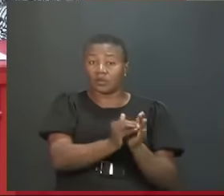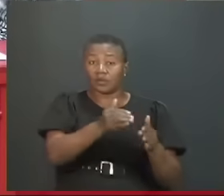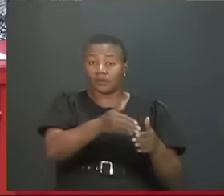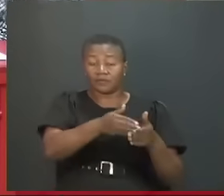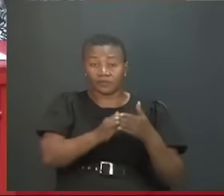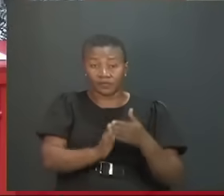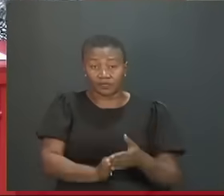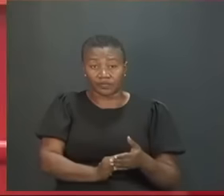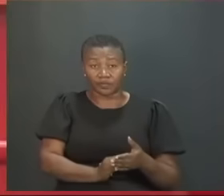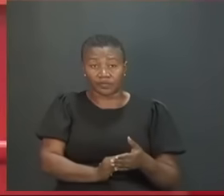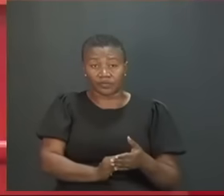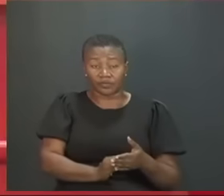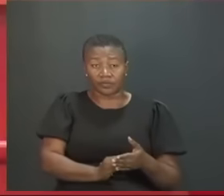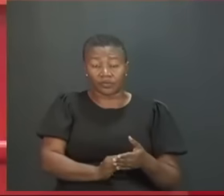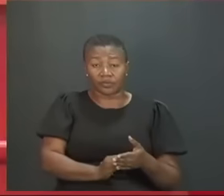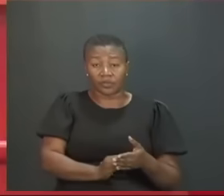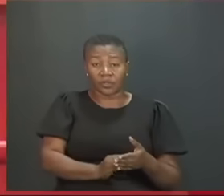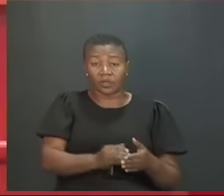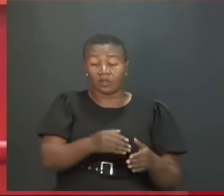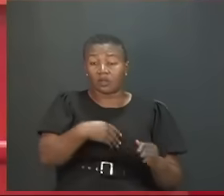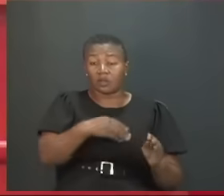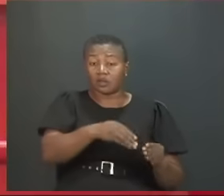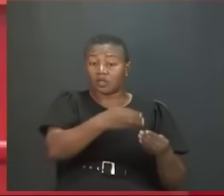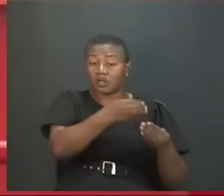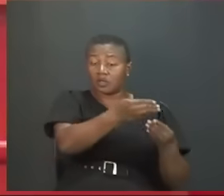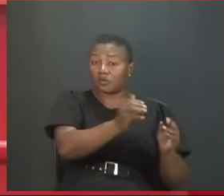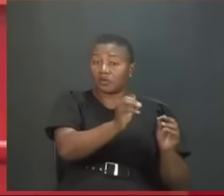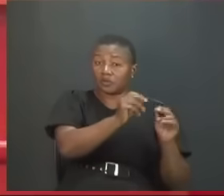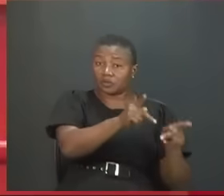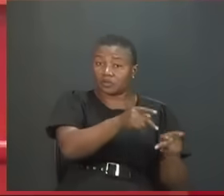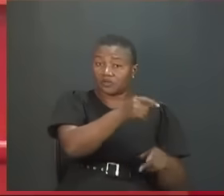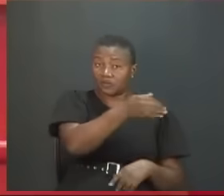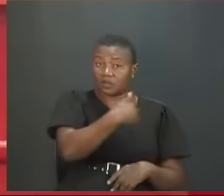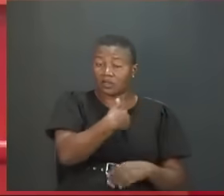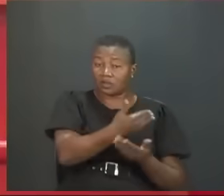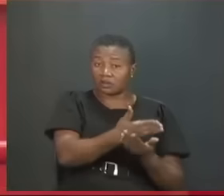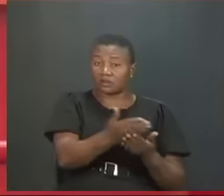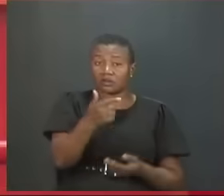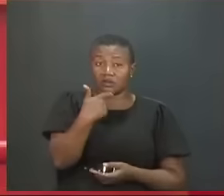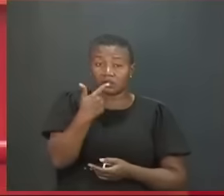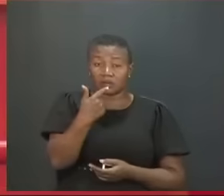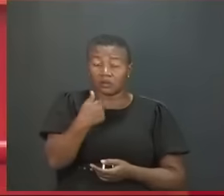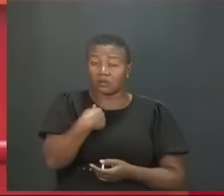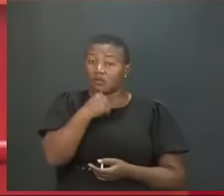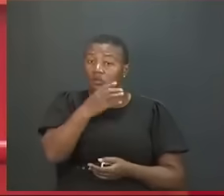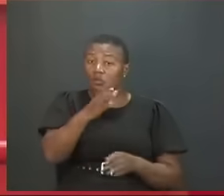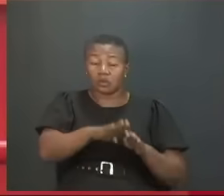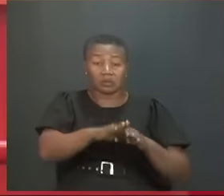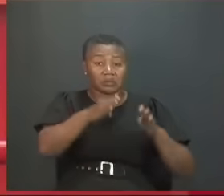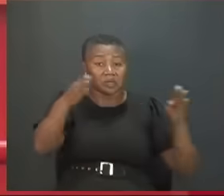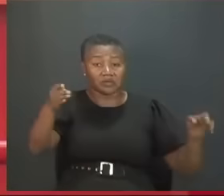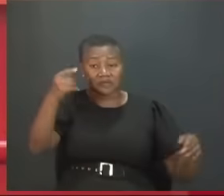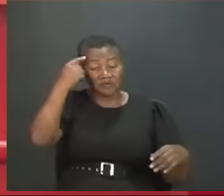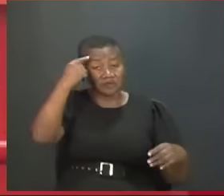the floor if you have something to say, then we may progress. But I don't intend to open this up for